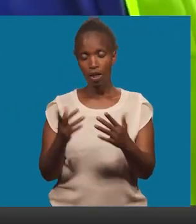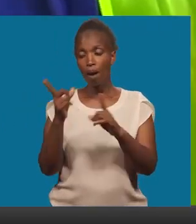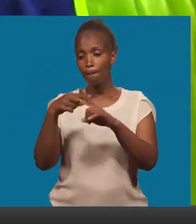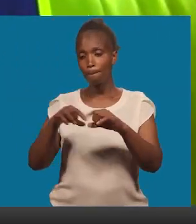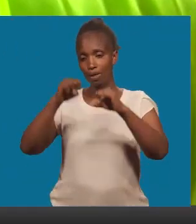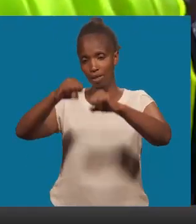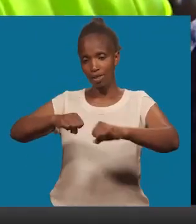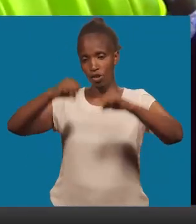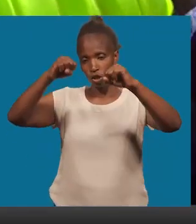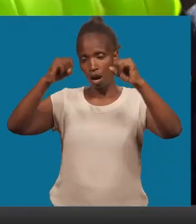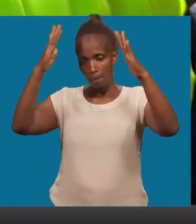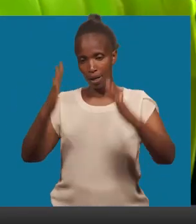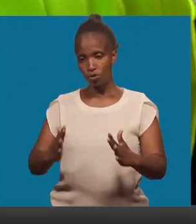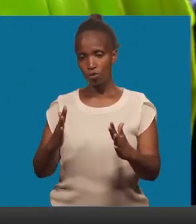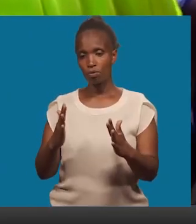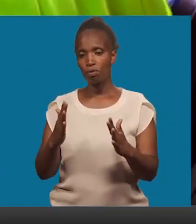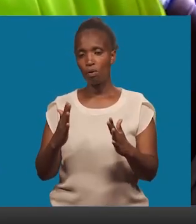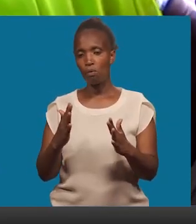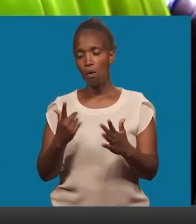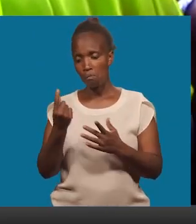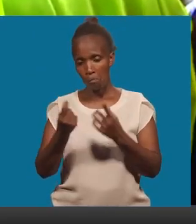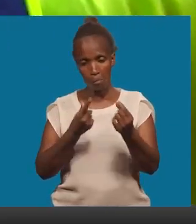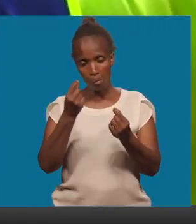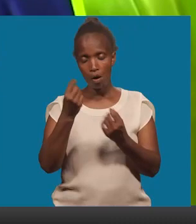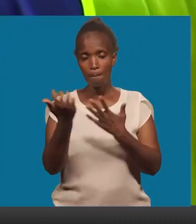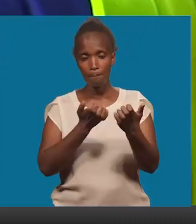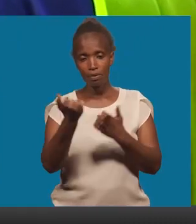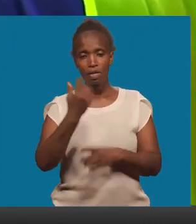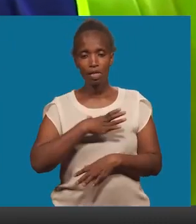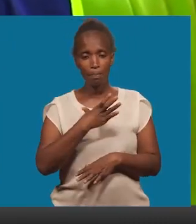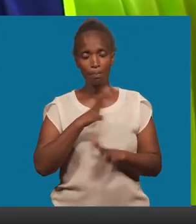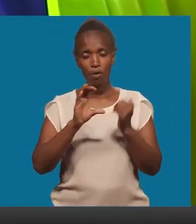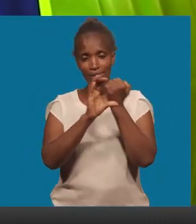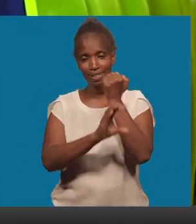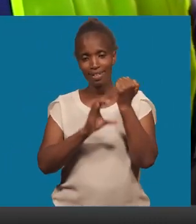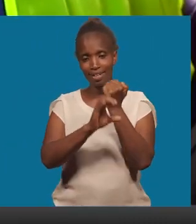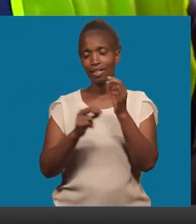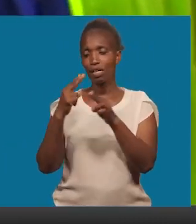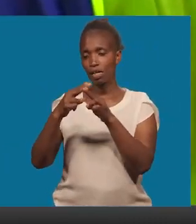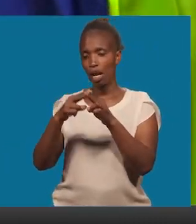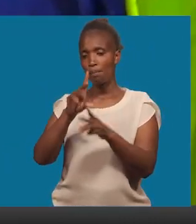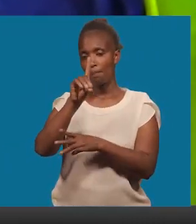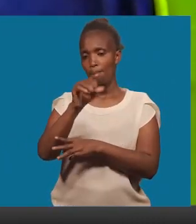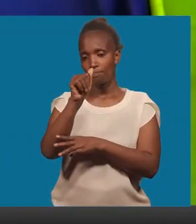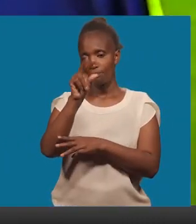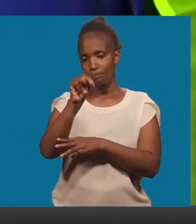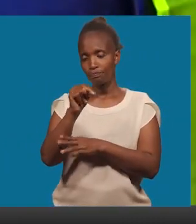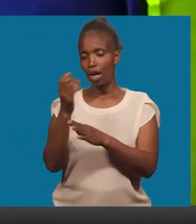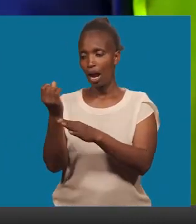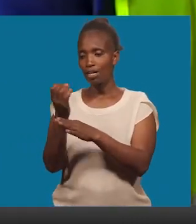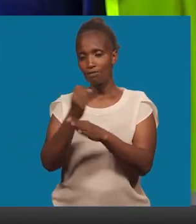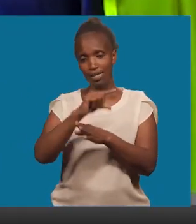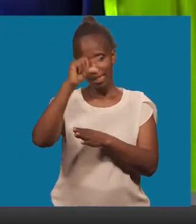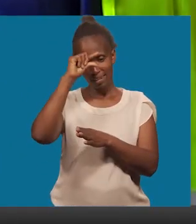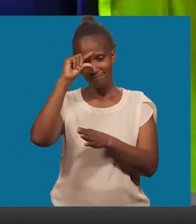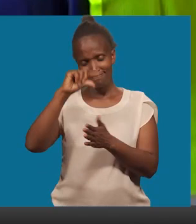Mwenyekiti wa chama cha wachimbaji madini wadogo humu nchini Dan Odida alishauri serikali